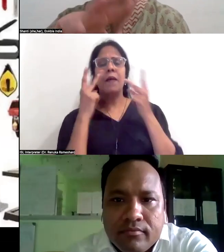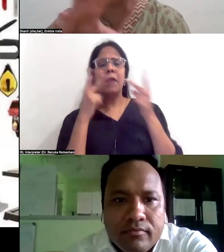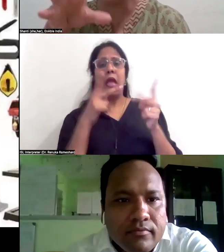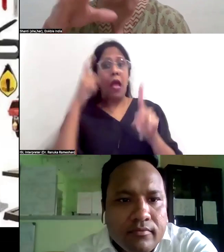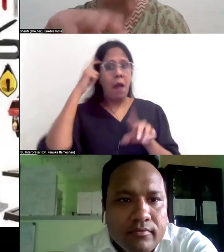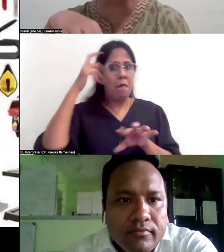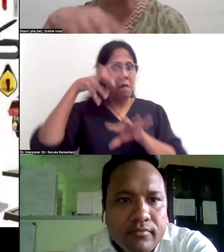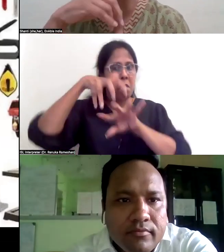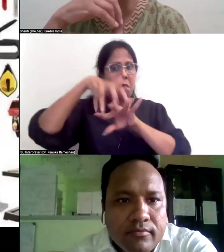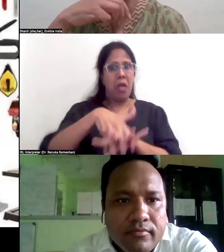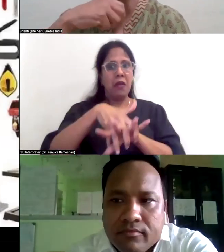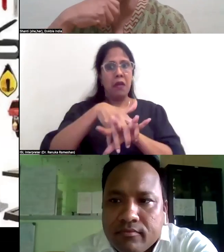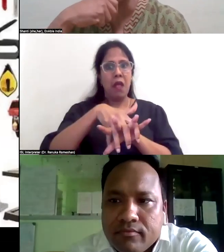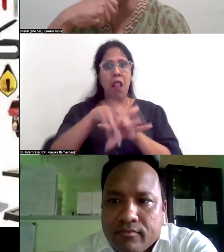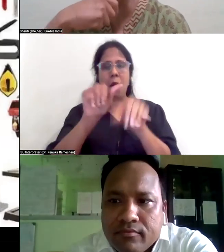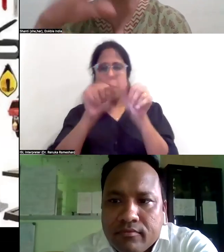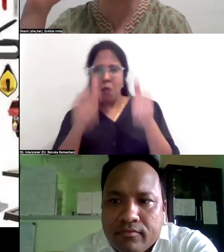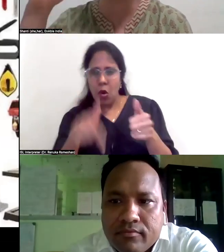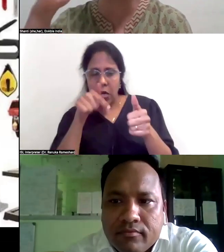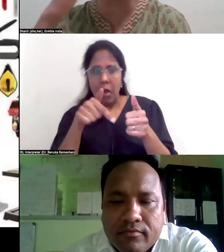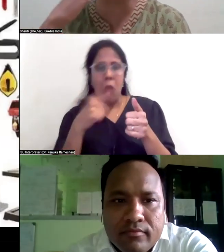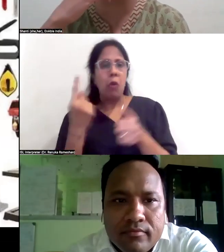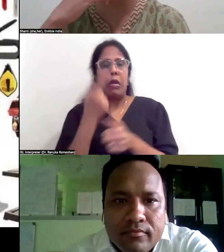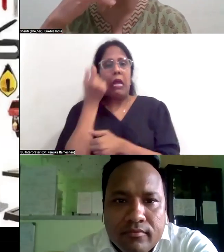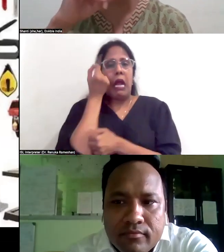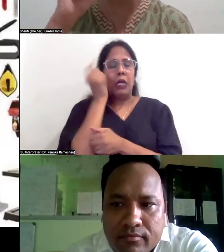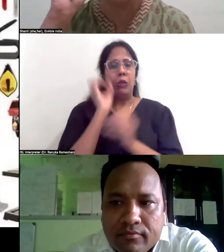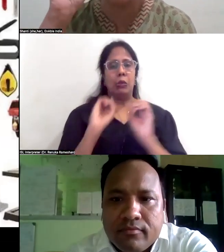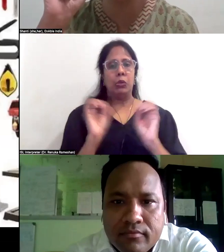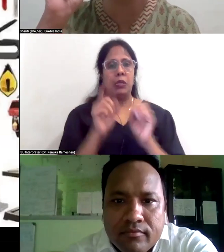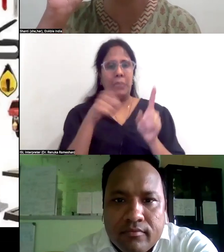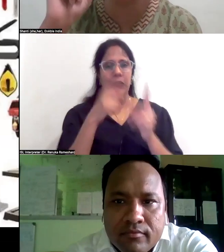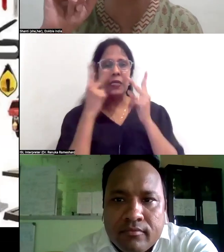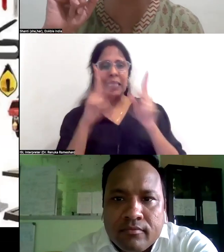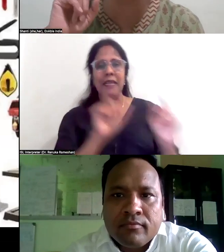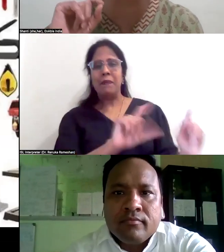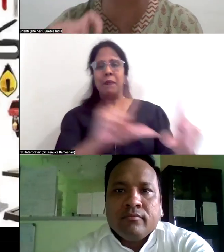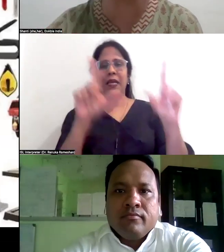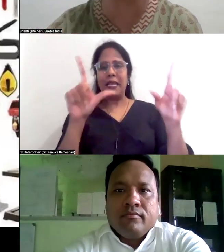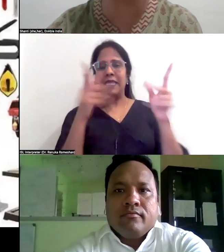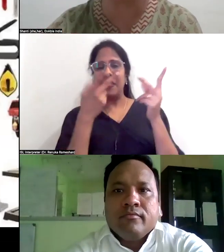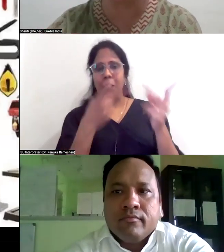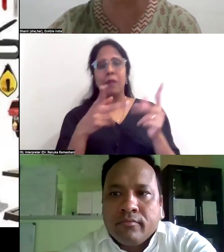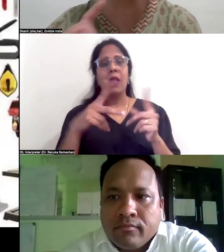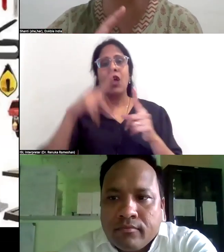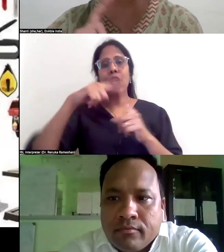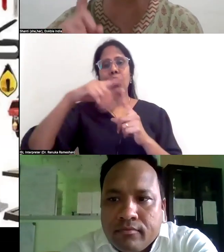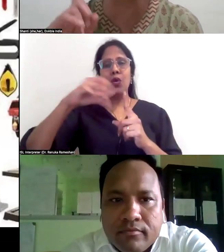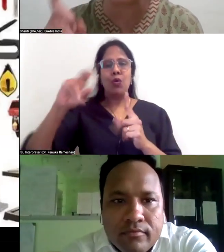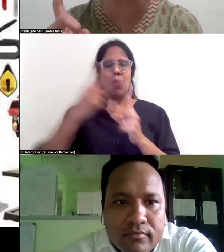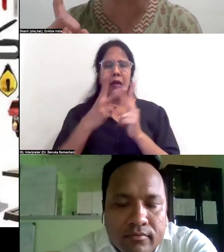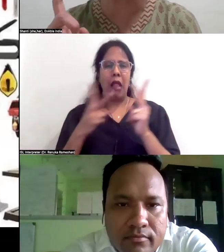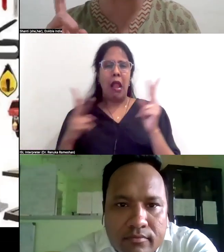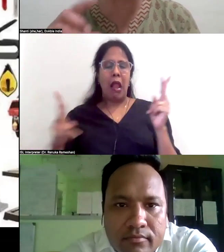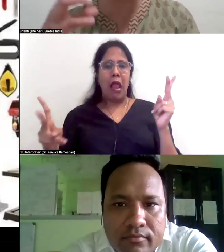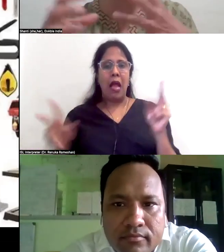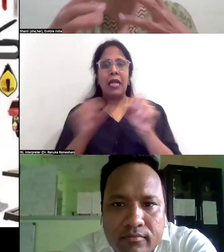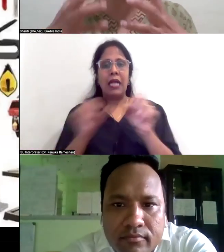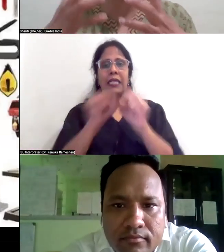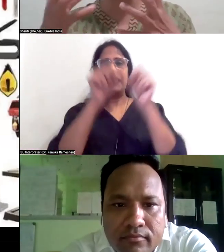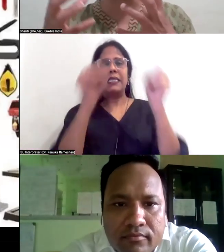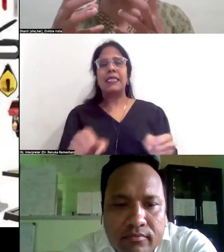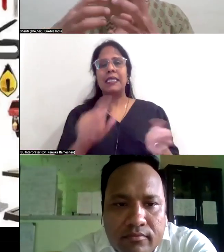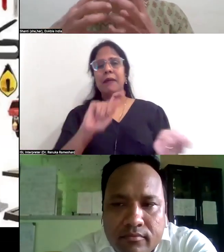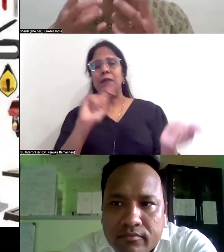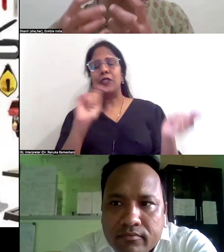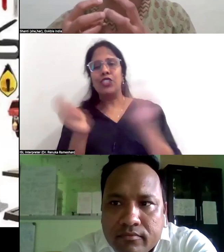I've shown a picture here with all sorts of tools. System change begins when the main actors, we use